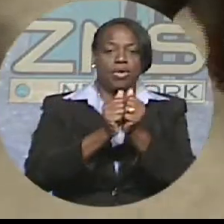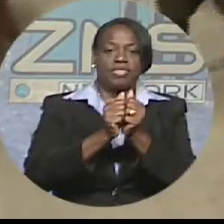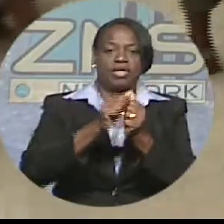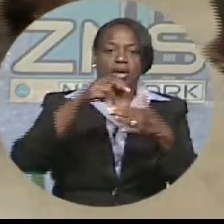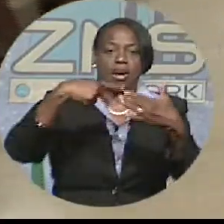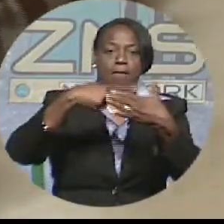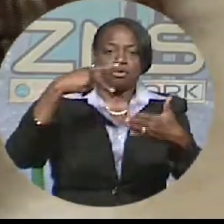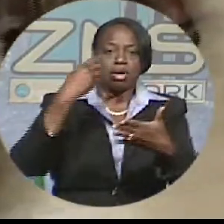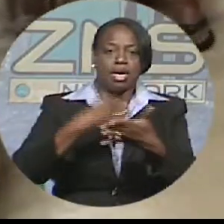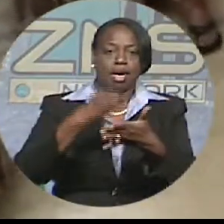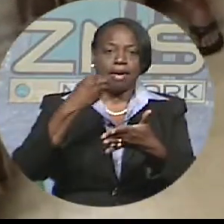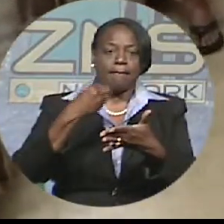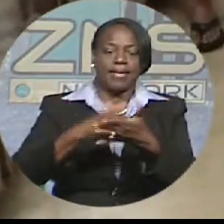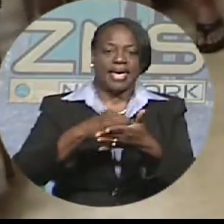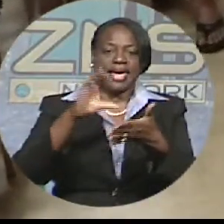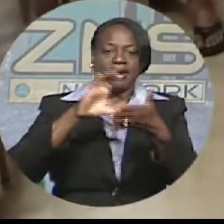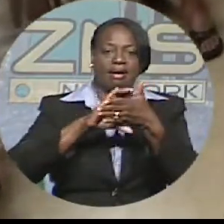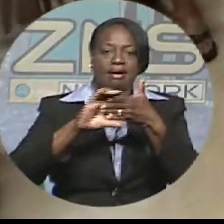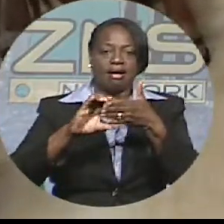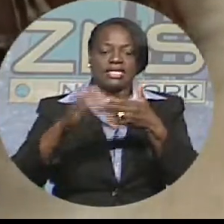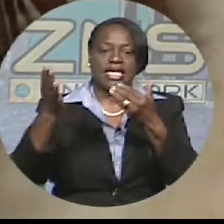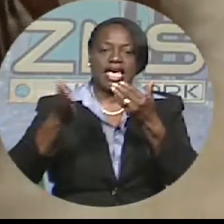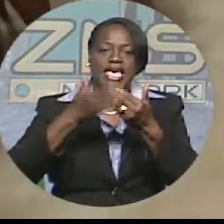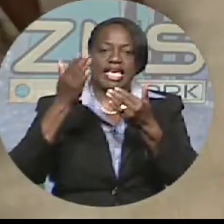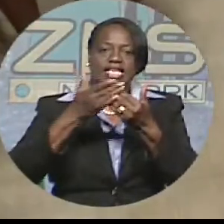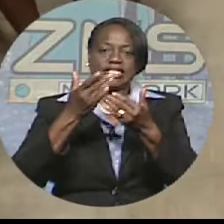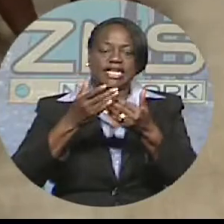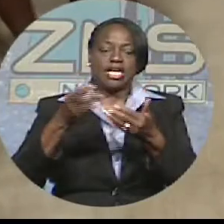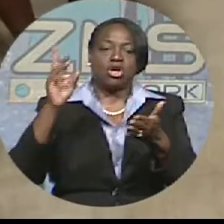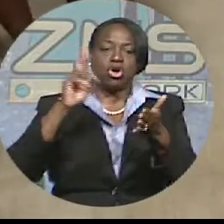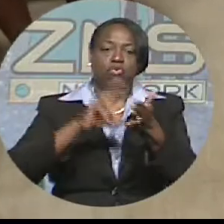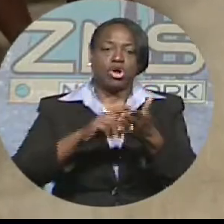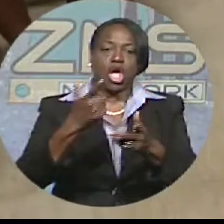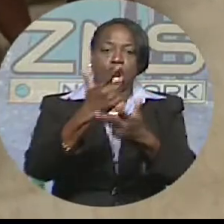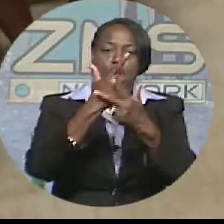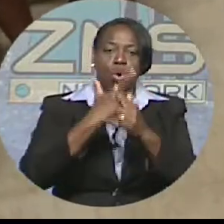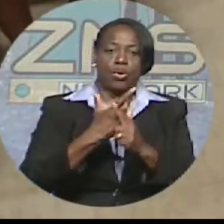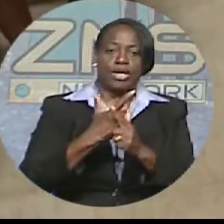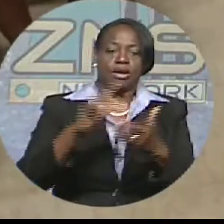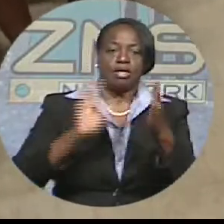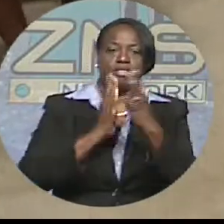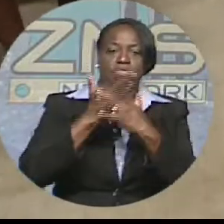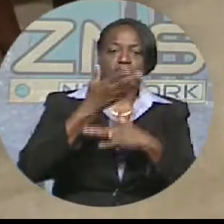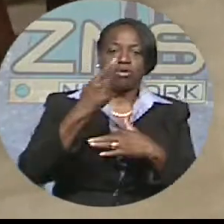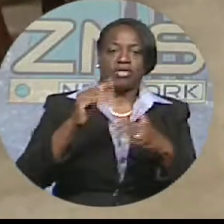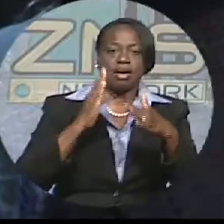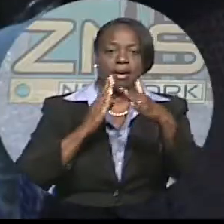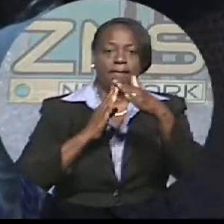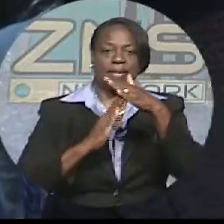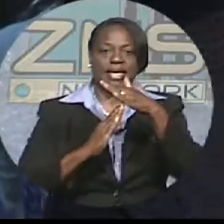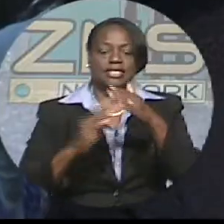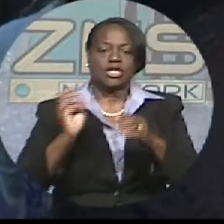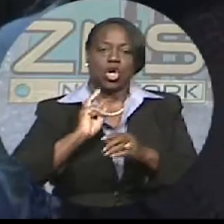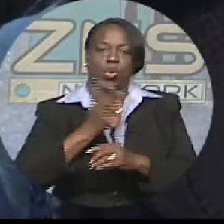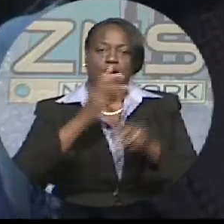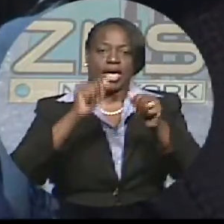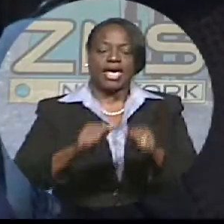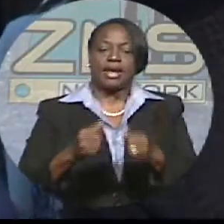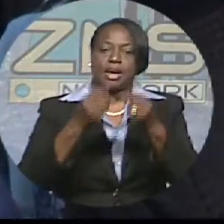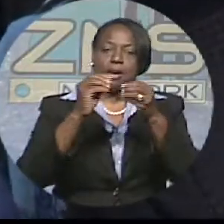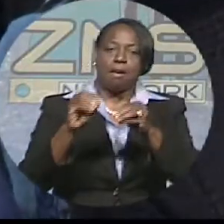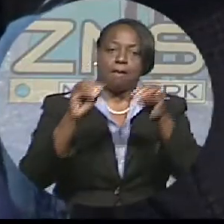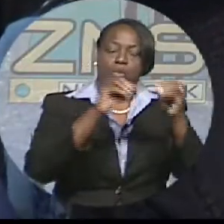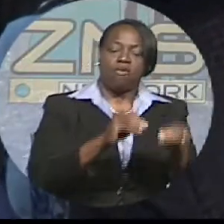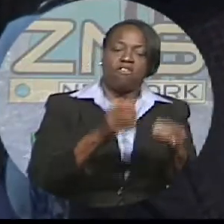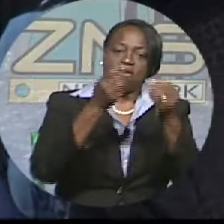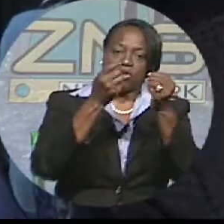is easily reloadable through the bank. We will be able to move very swiftly to